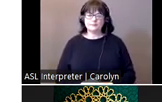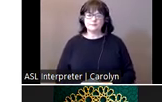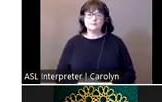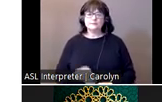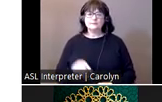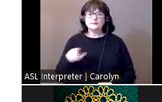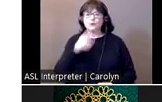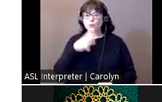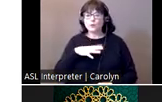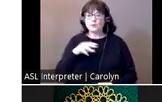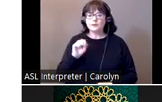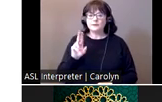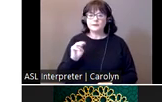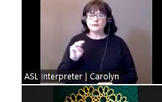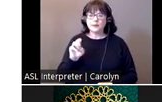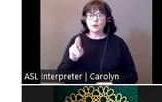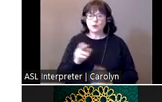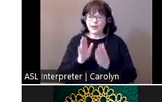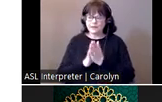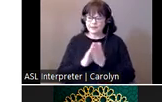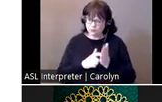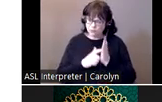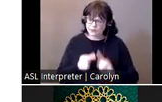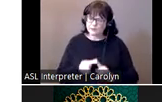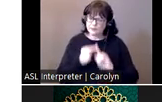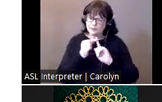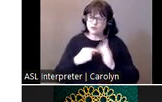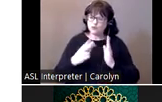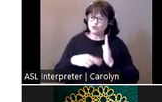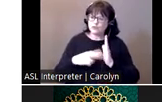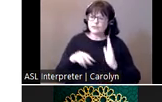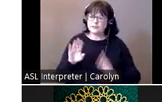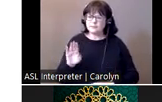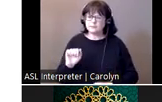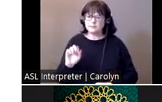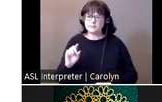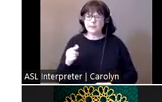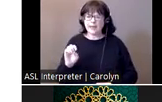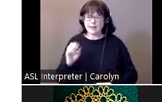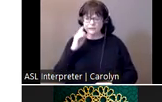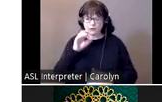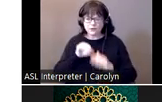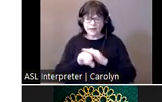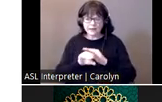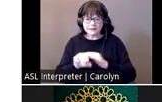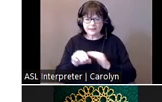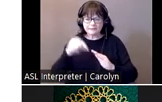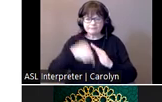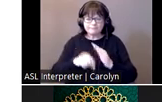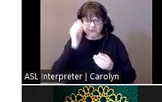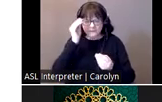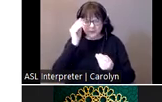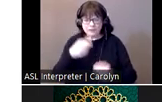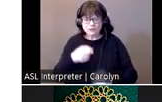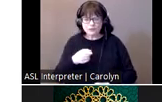And Summer's asking, do you need a badge reader to access that data? I actually don't know that, the answer to that, Summer,